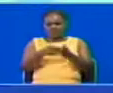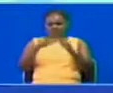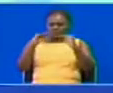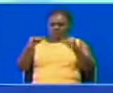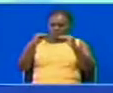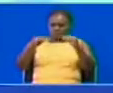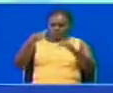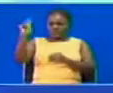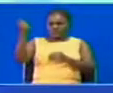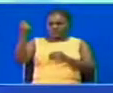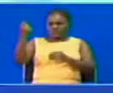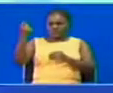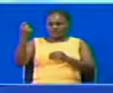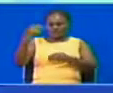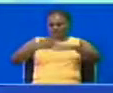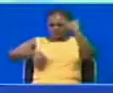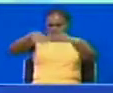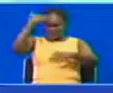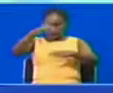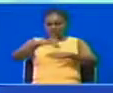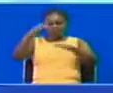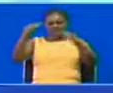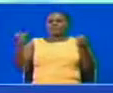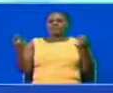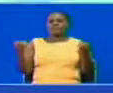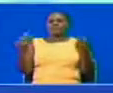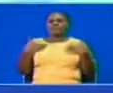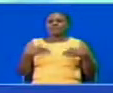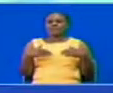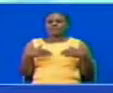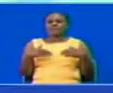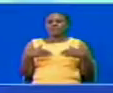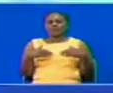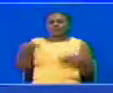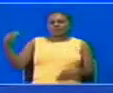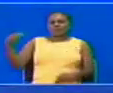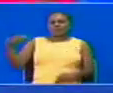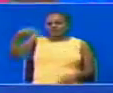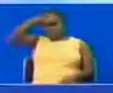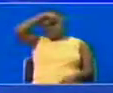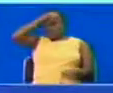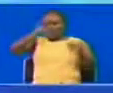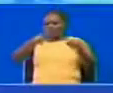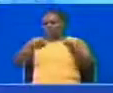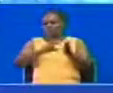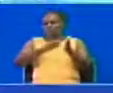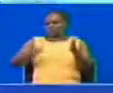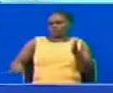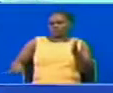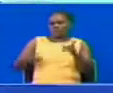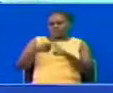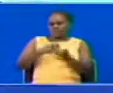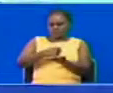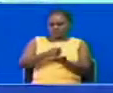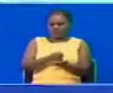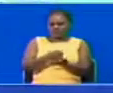Kenyan universities. This is definitely going to affect a lot of people. Most honorary degrees may also be recalled from this particular audit